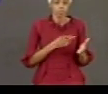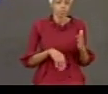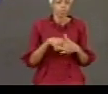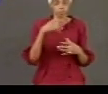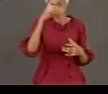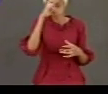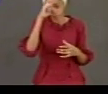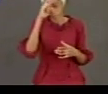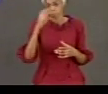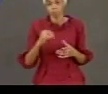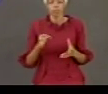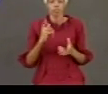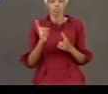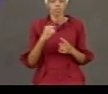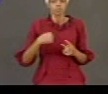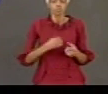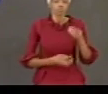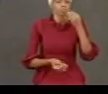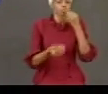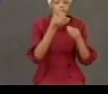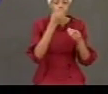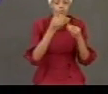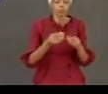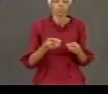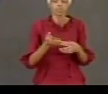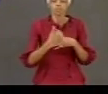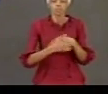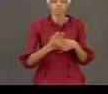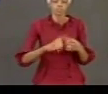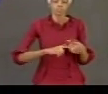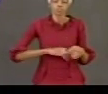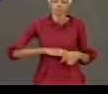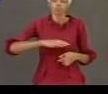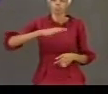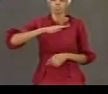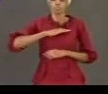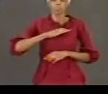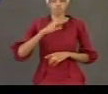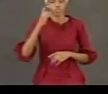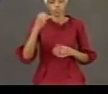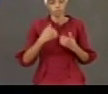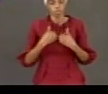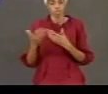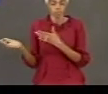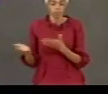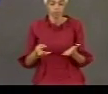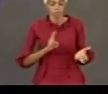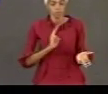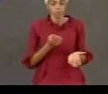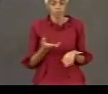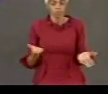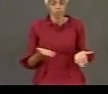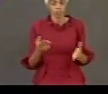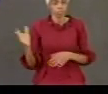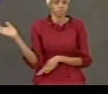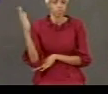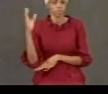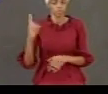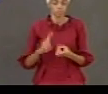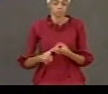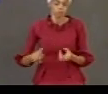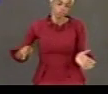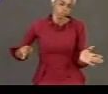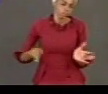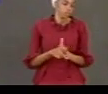and when we did eat bread to the full, for ye have brought us forth to this wilderness to kill